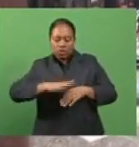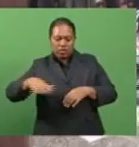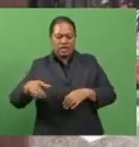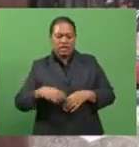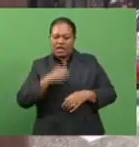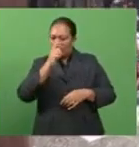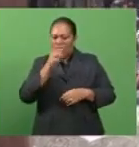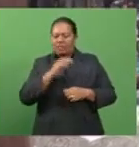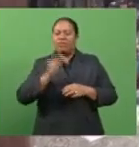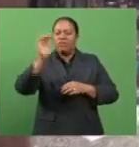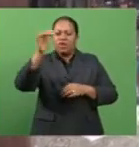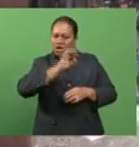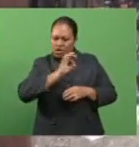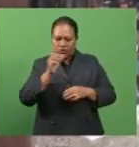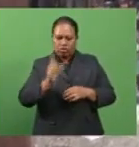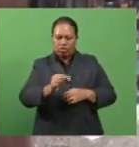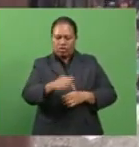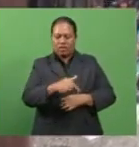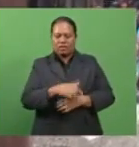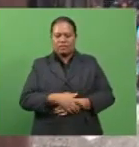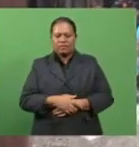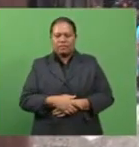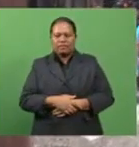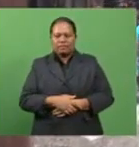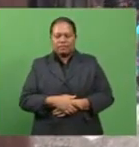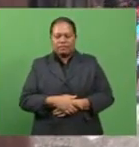of domestic violence.